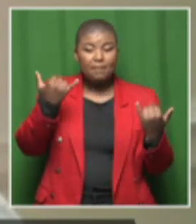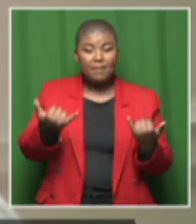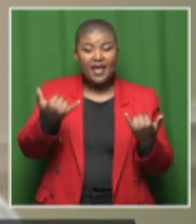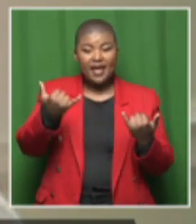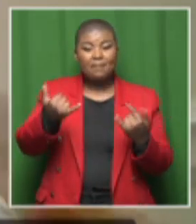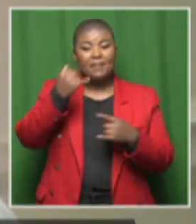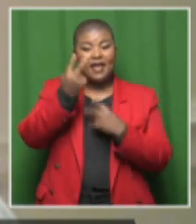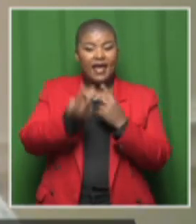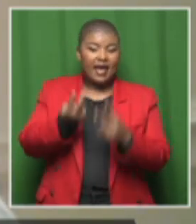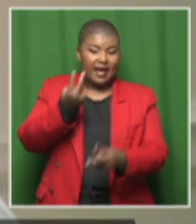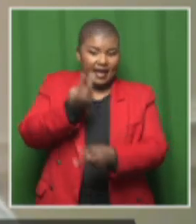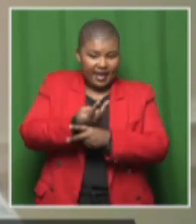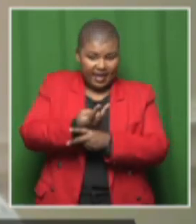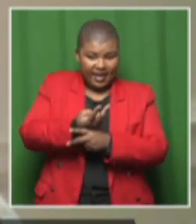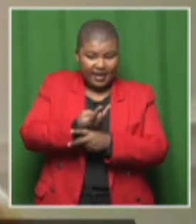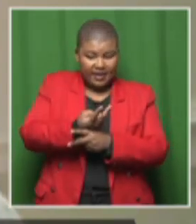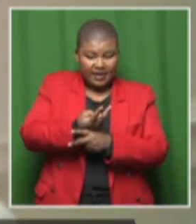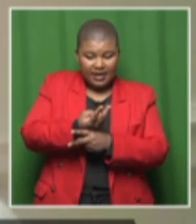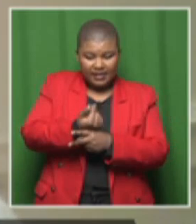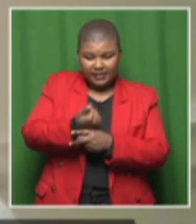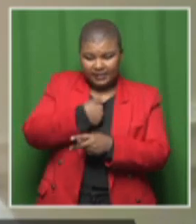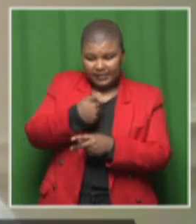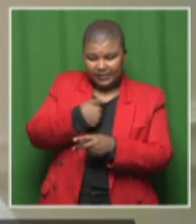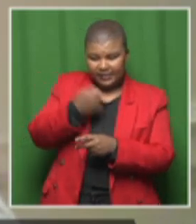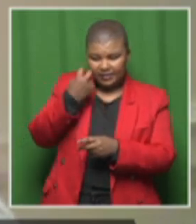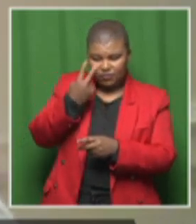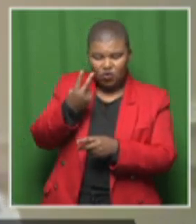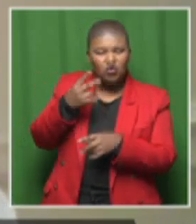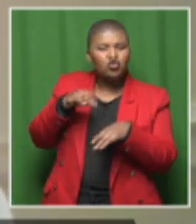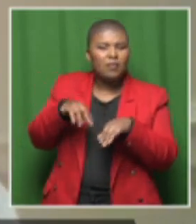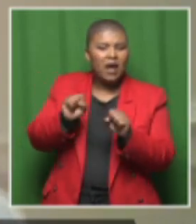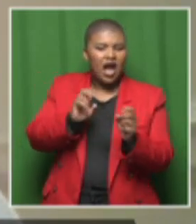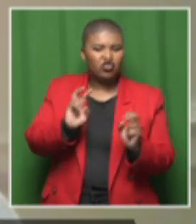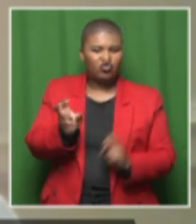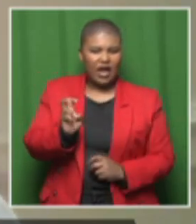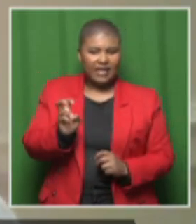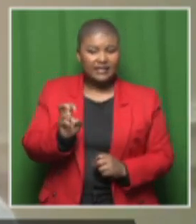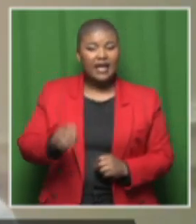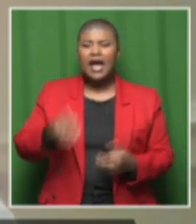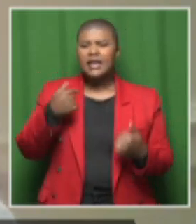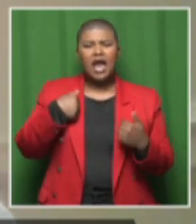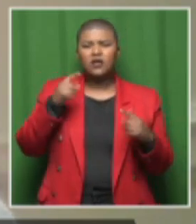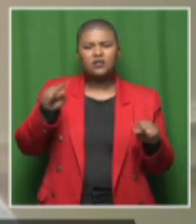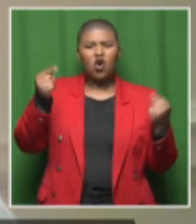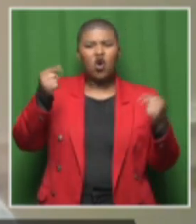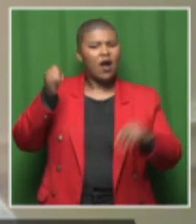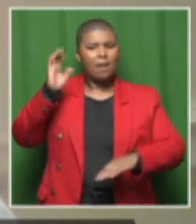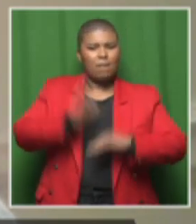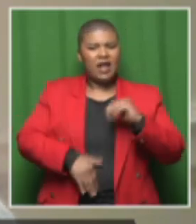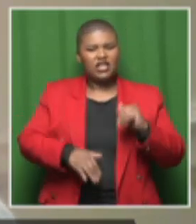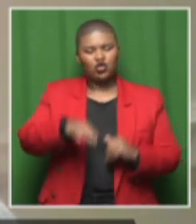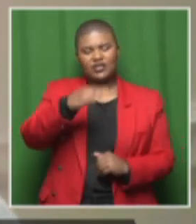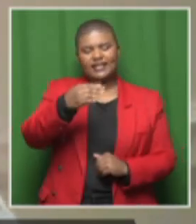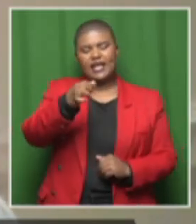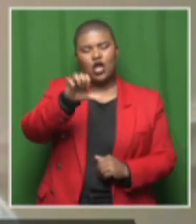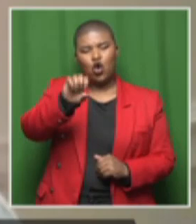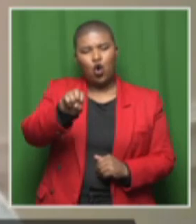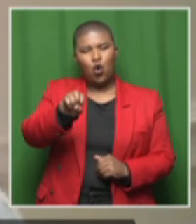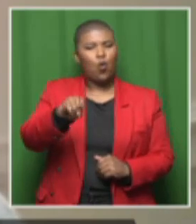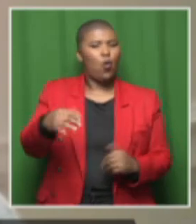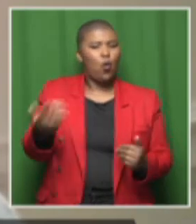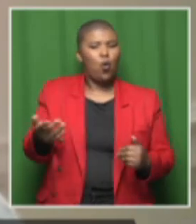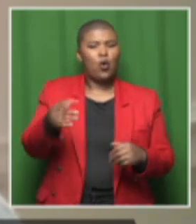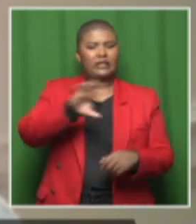really applicable to him as the CEO and as the employee of Eskom. But now that's behind us now, because he's no longer the employee,